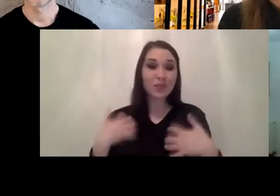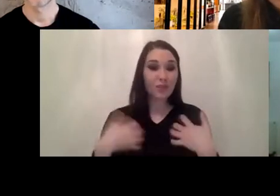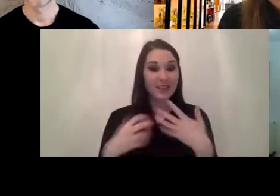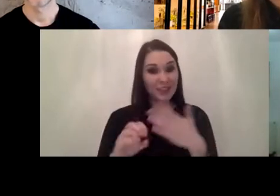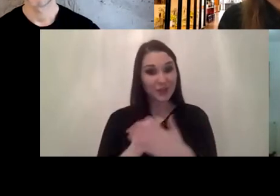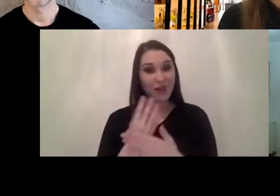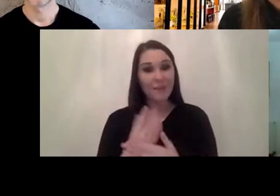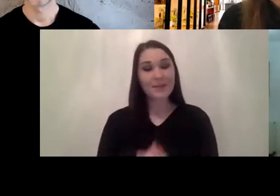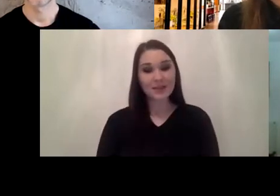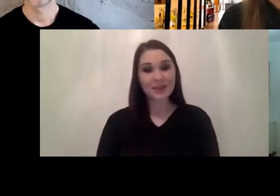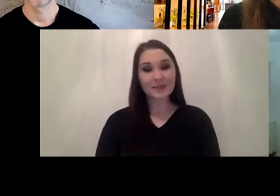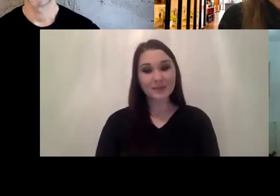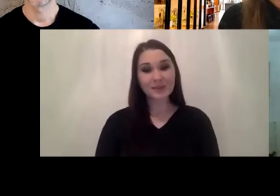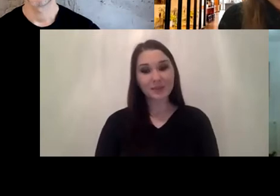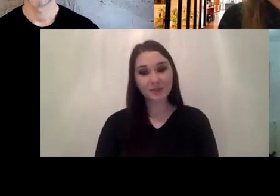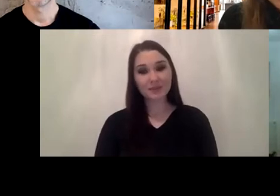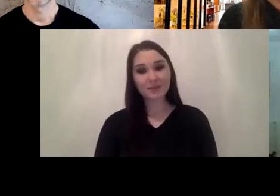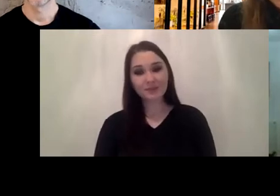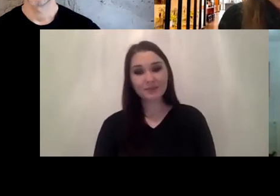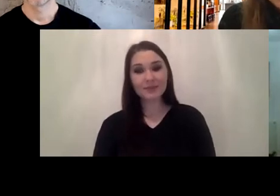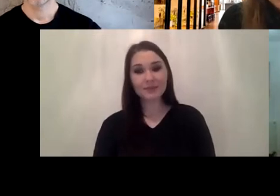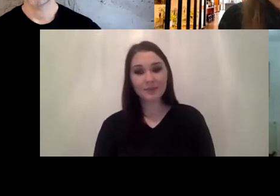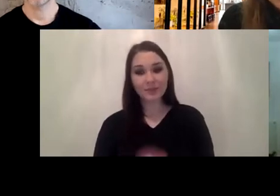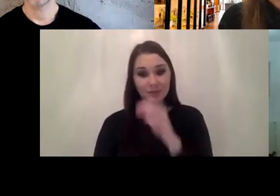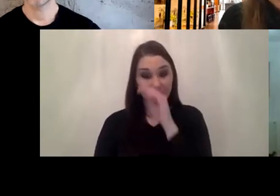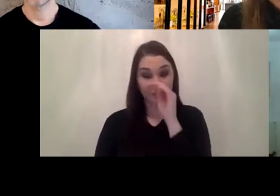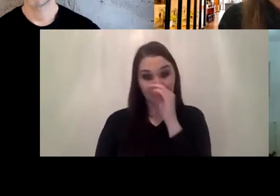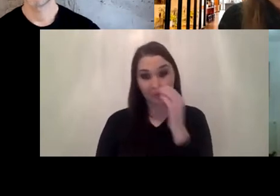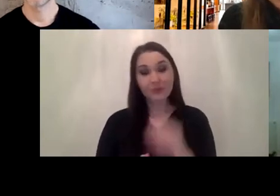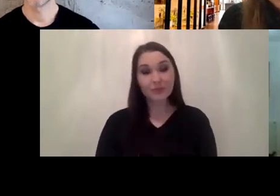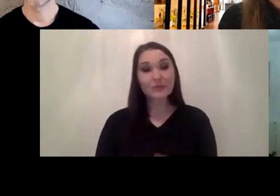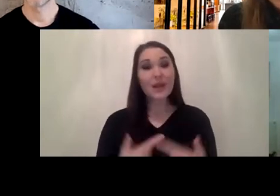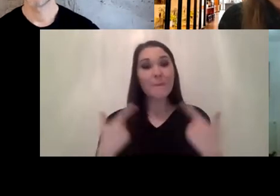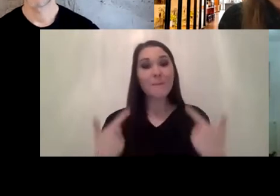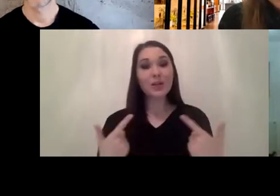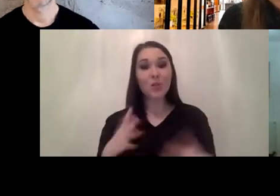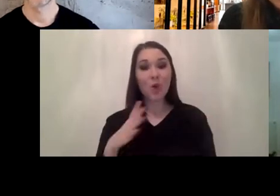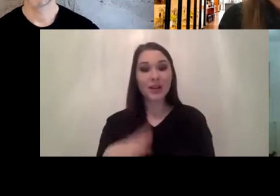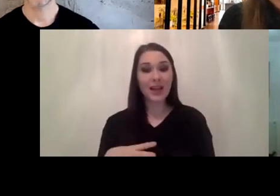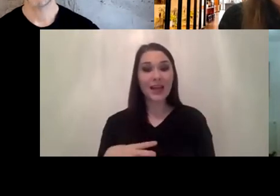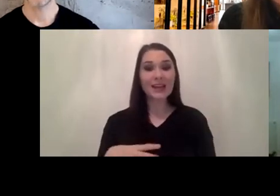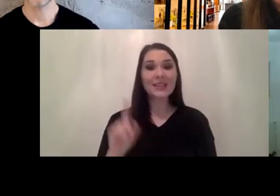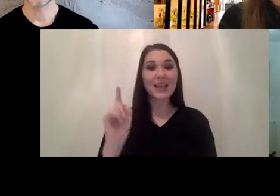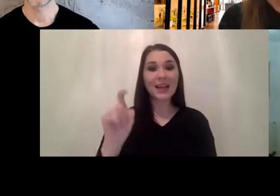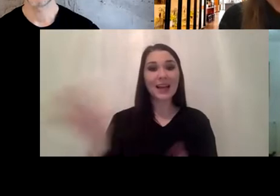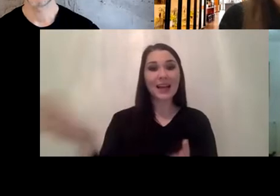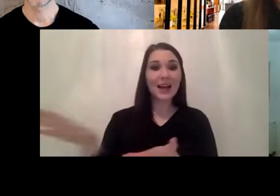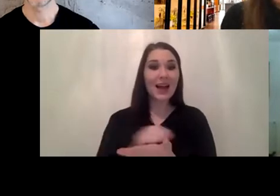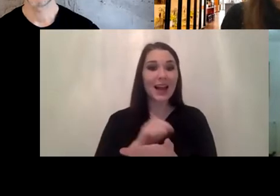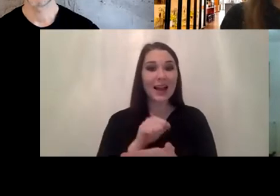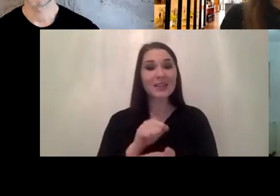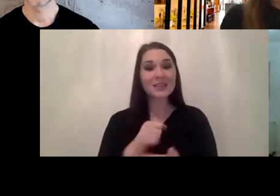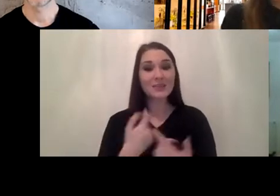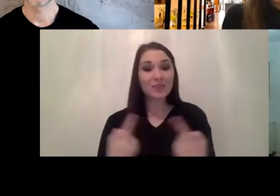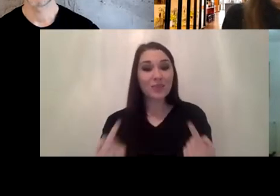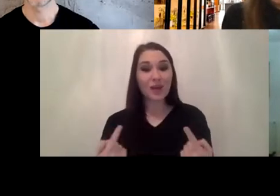for us as well, in what we're seeing. Certainly a much more need for, you know, click and collect as well. And how do we set